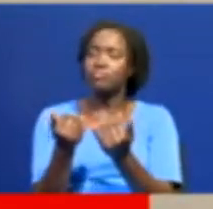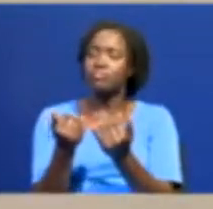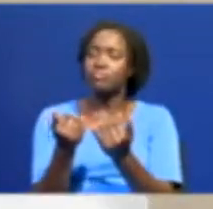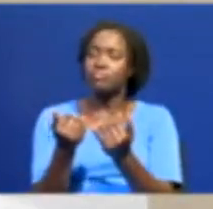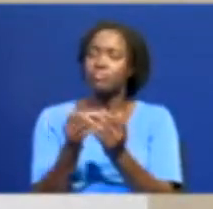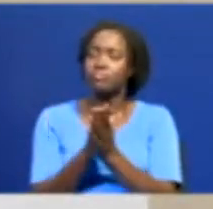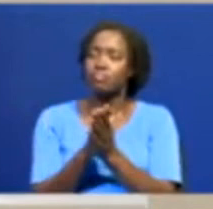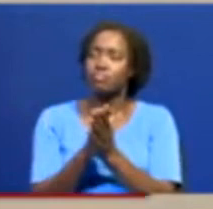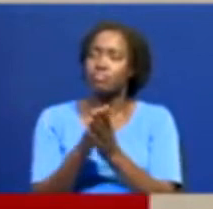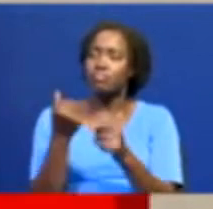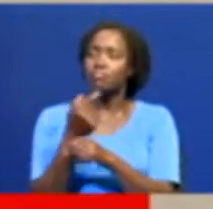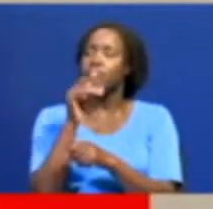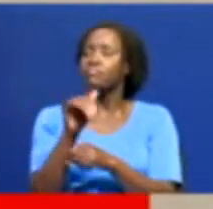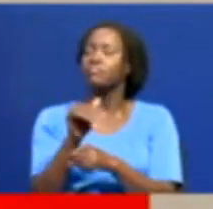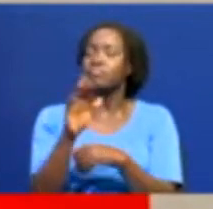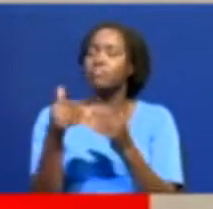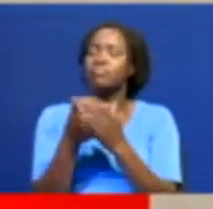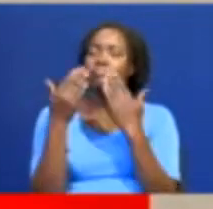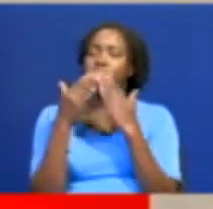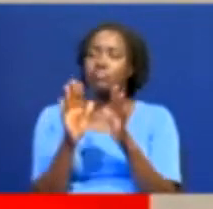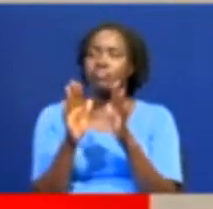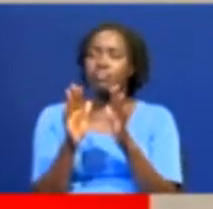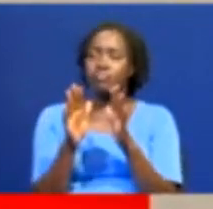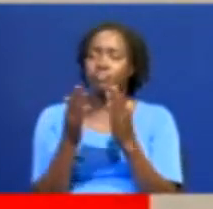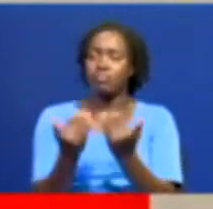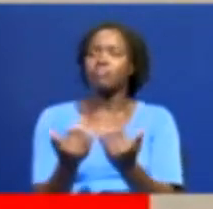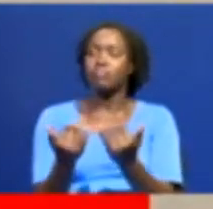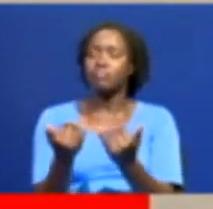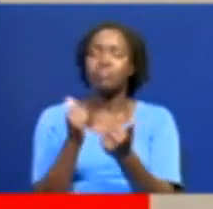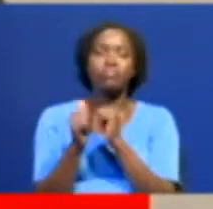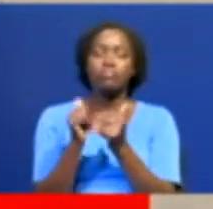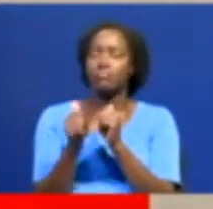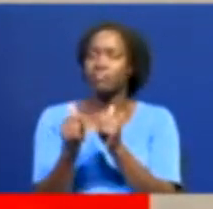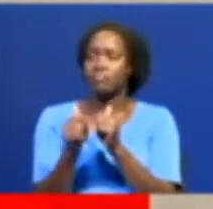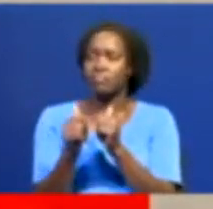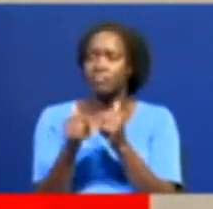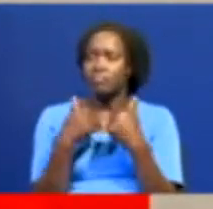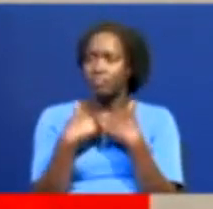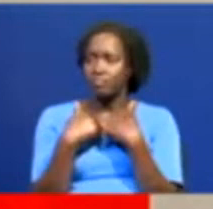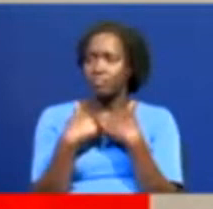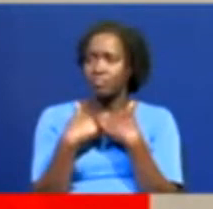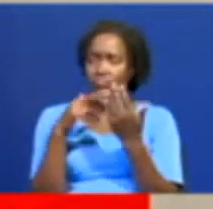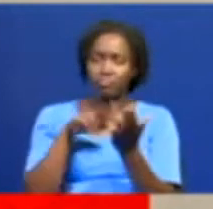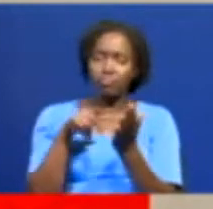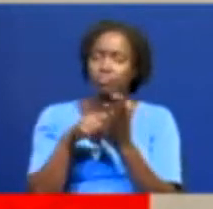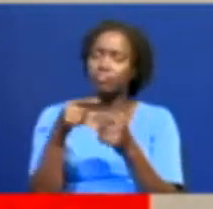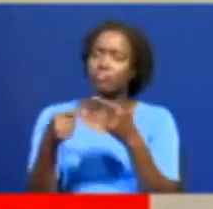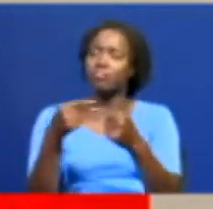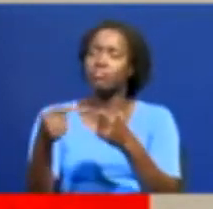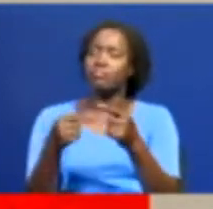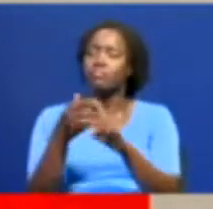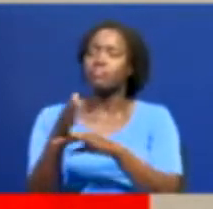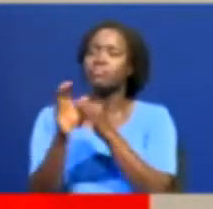we want to make sure that they are all completed. In the current administration, we have several projects going on across the